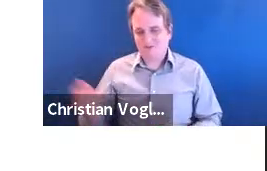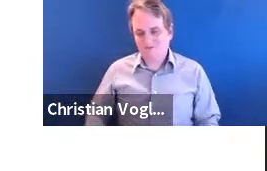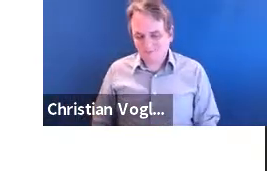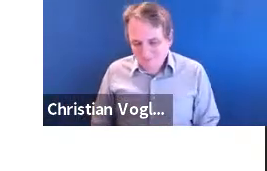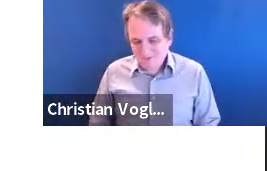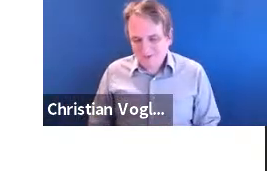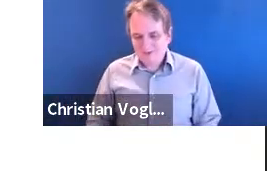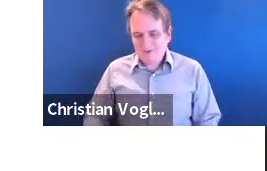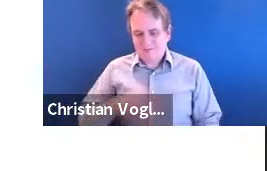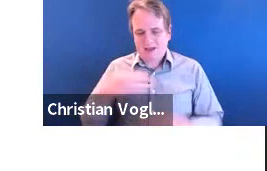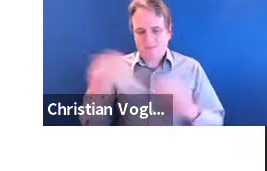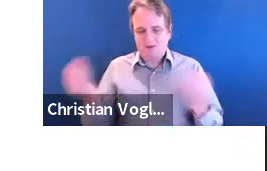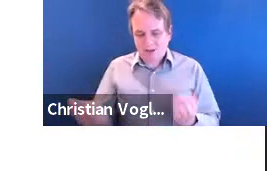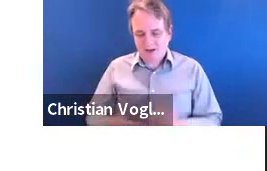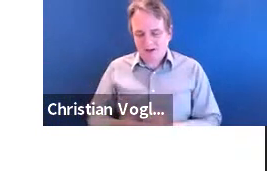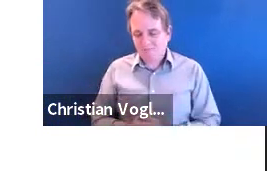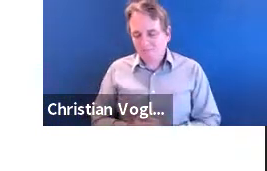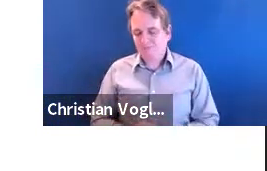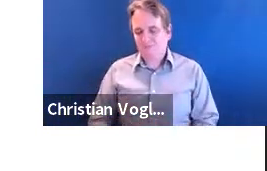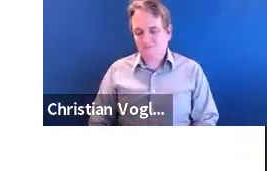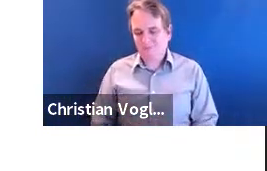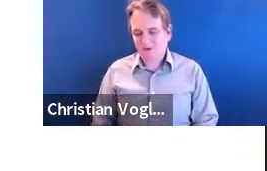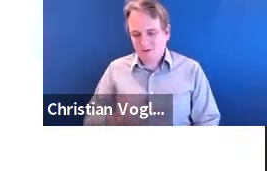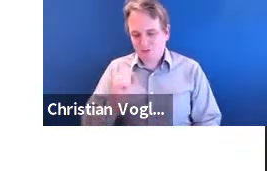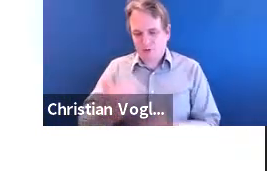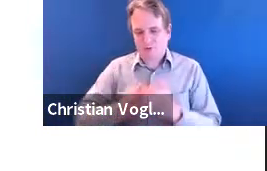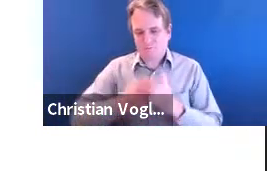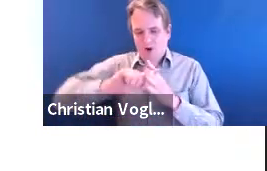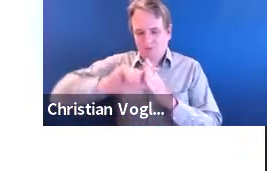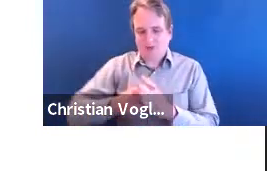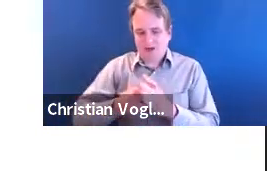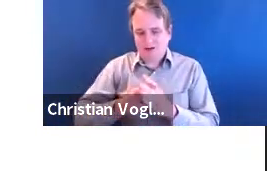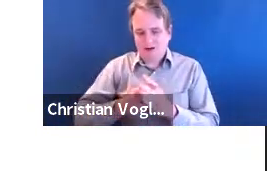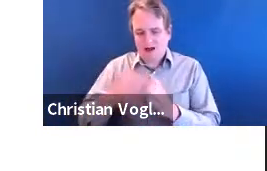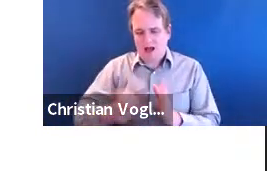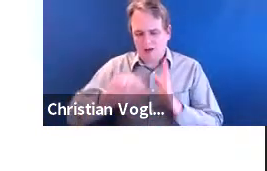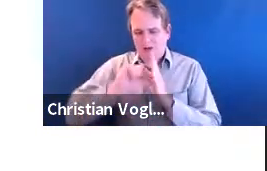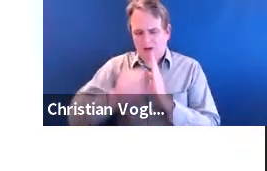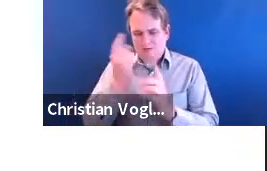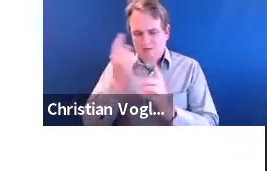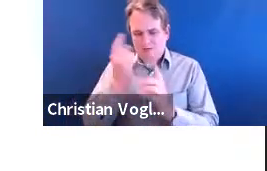Terrific. Thank you, Sarah, and hello, everyone. It's a pleasure to be here today.